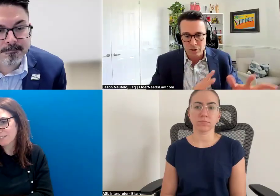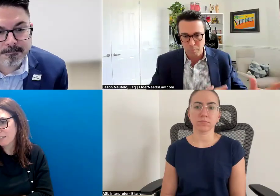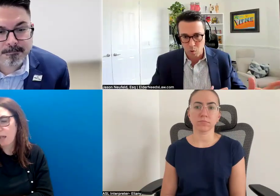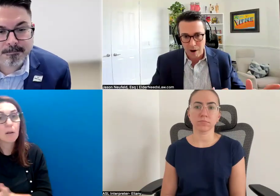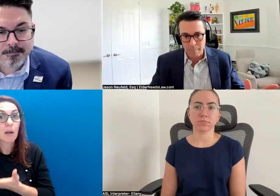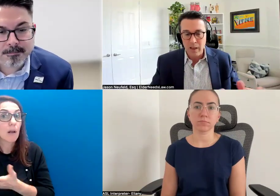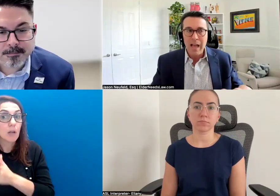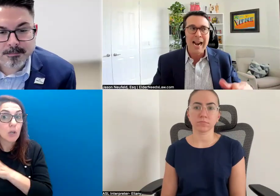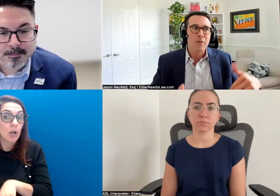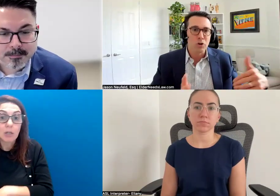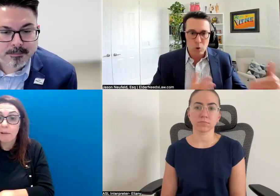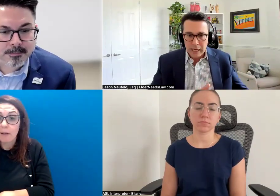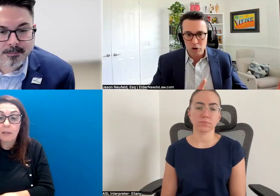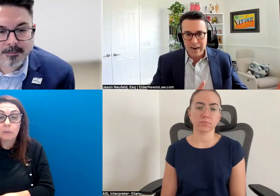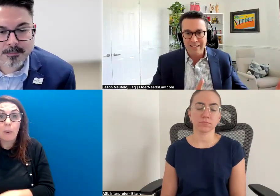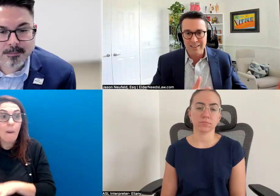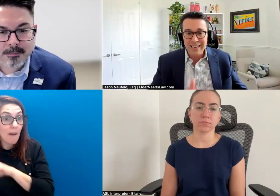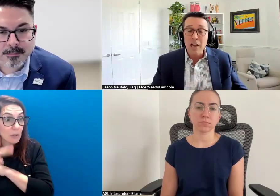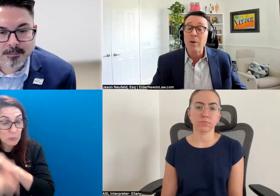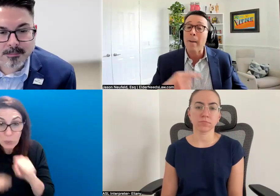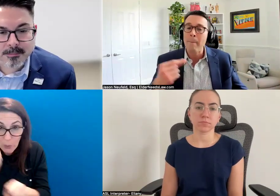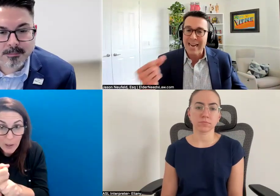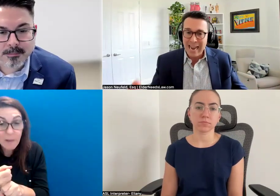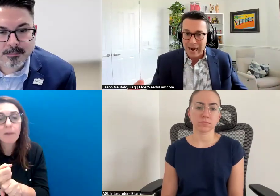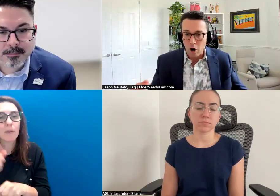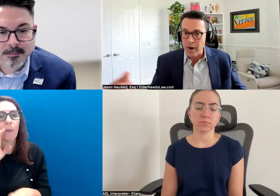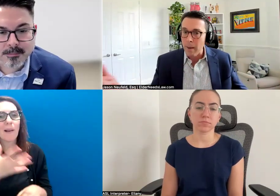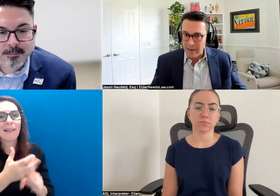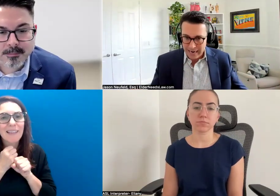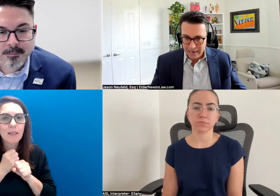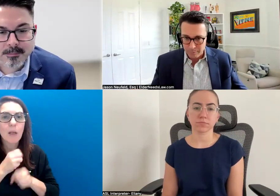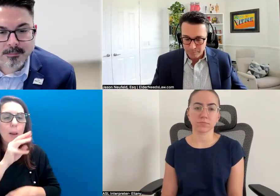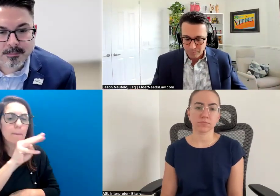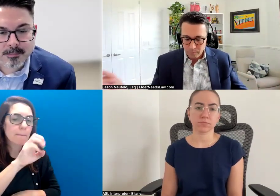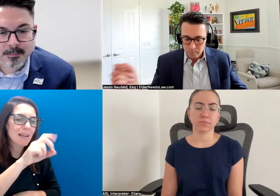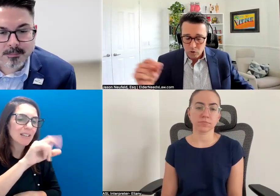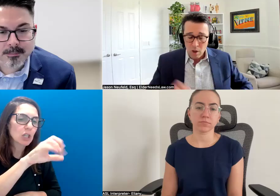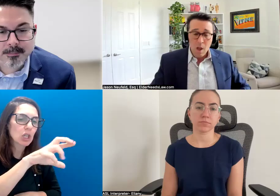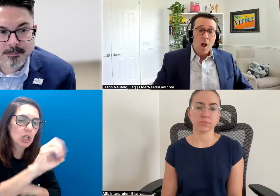means tested program. And after 2 years on SSDI, you get Medicare, not Medicaid.